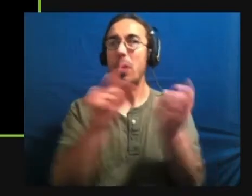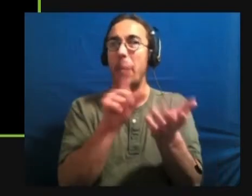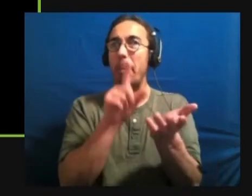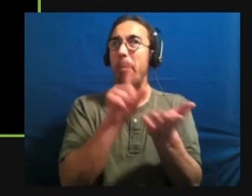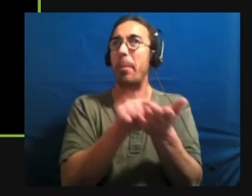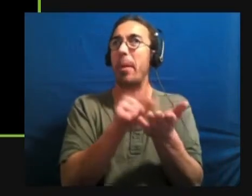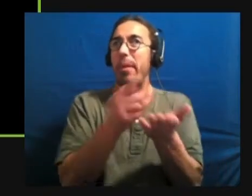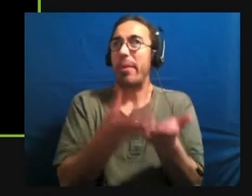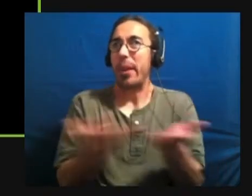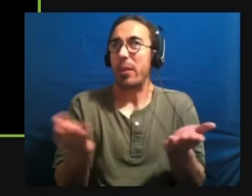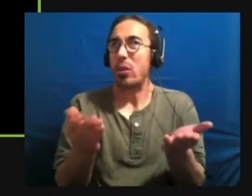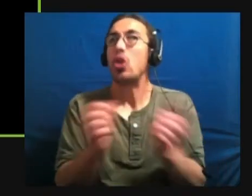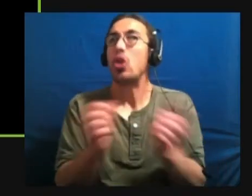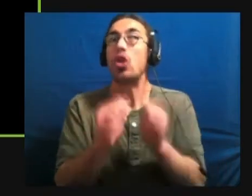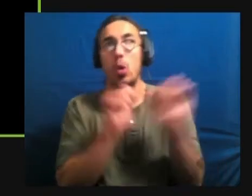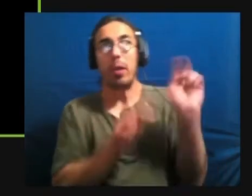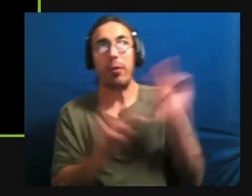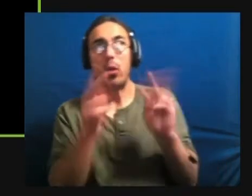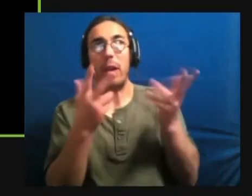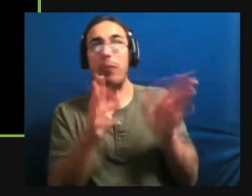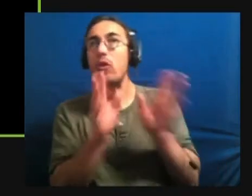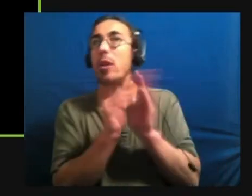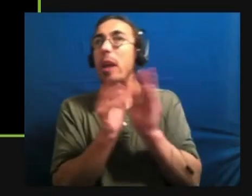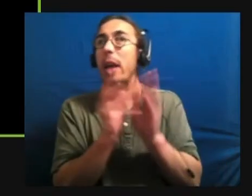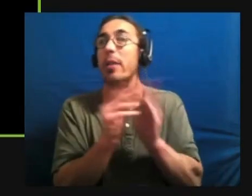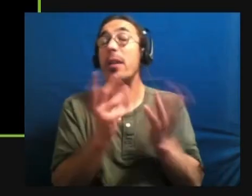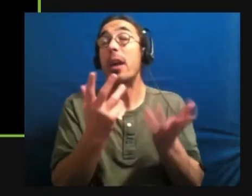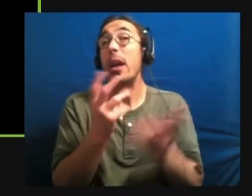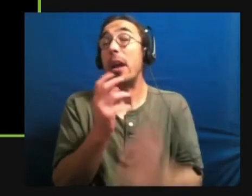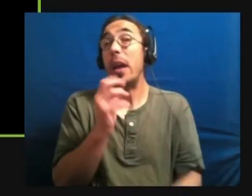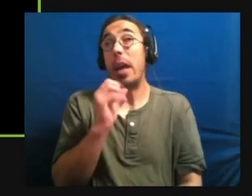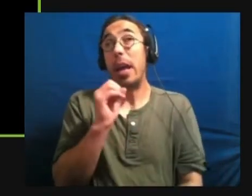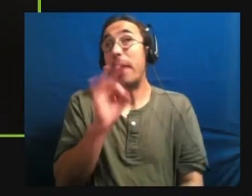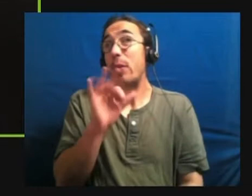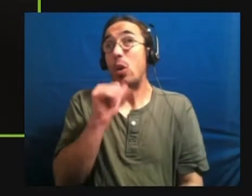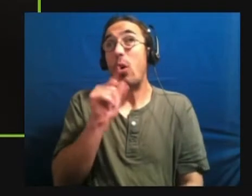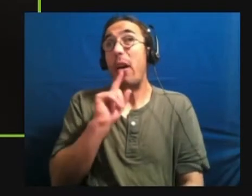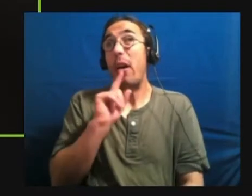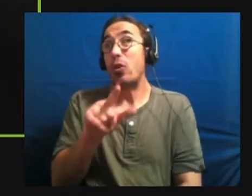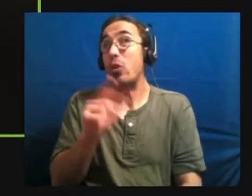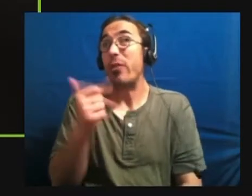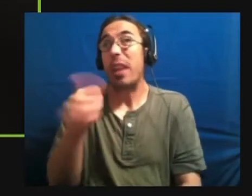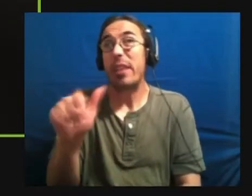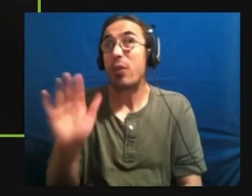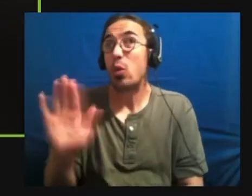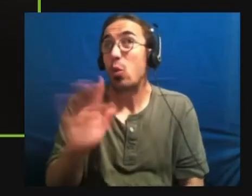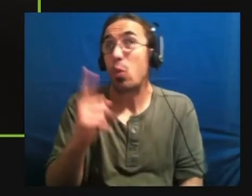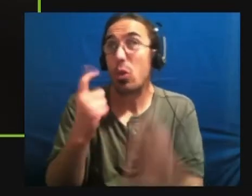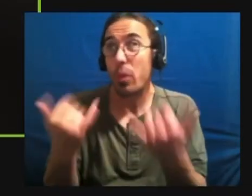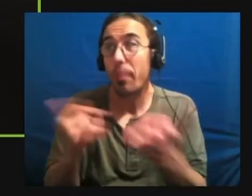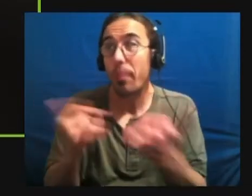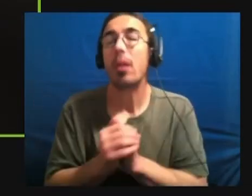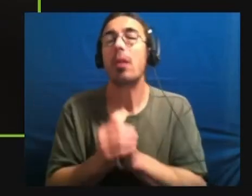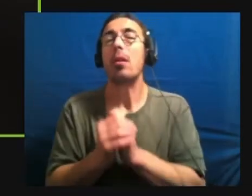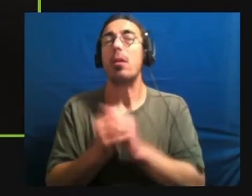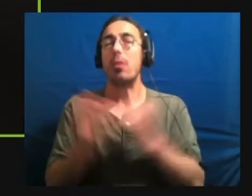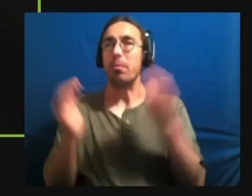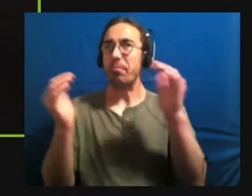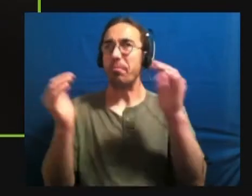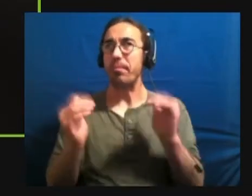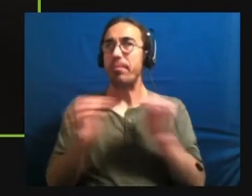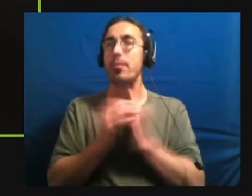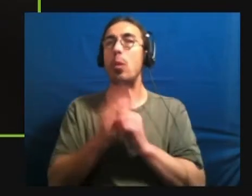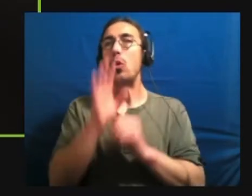conference if we don't get to your questions today. Okay, we're going to talk about